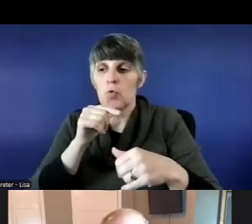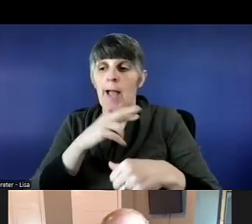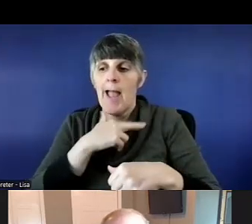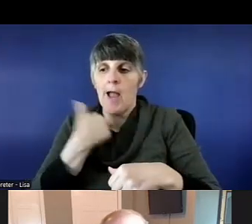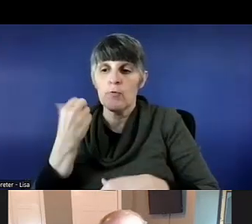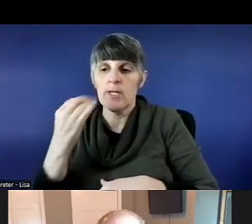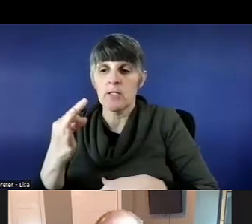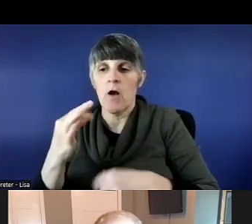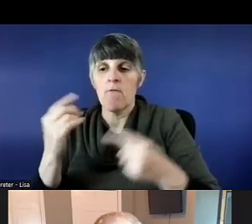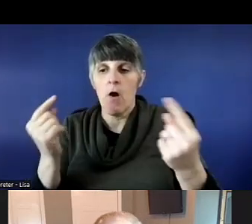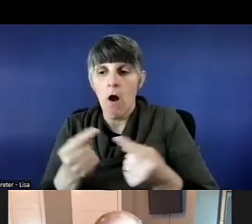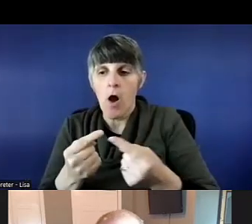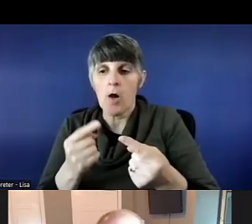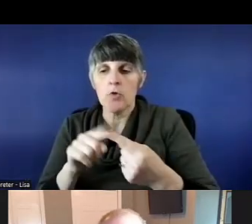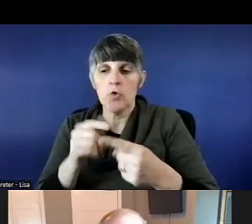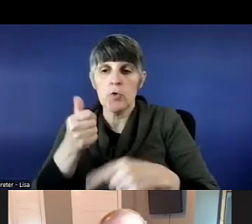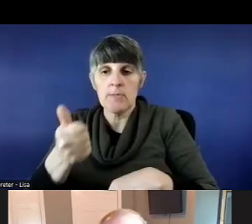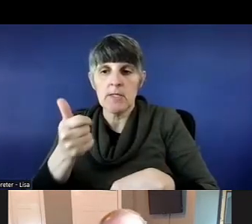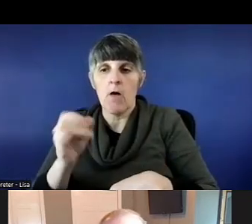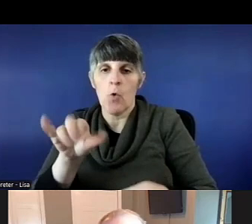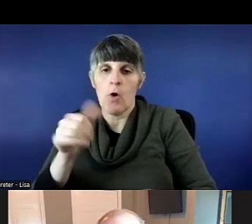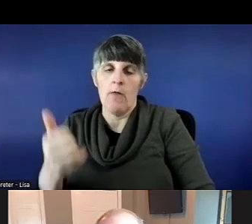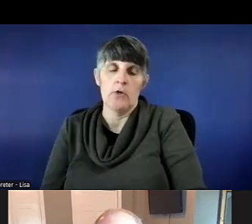of harm to self or others.